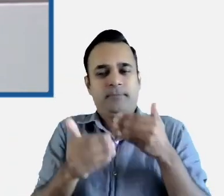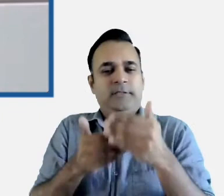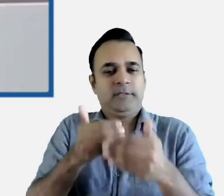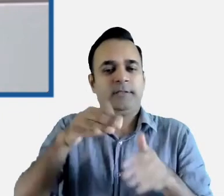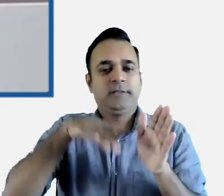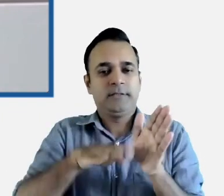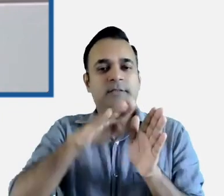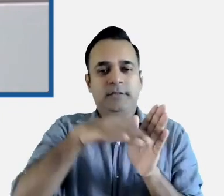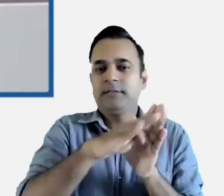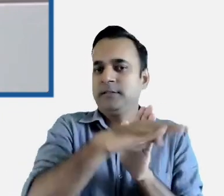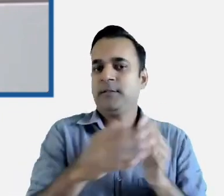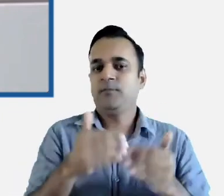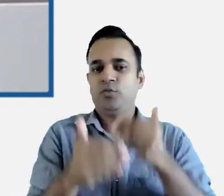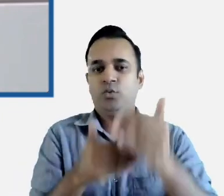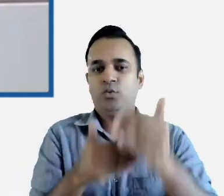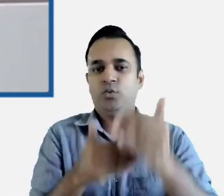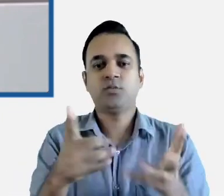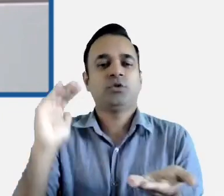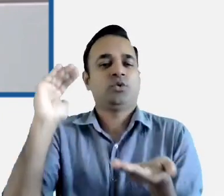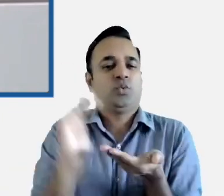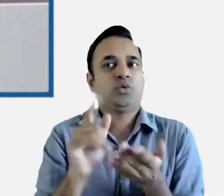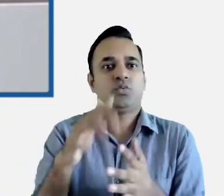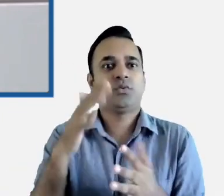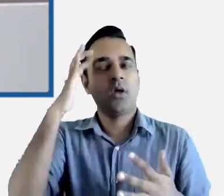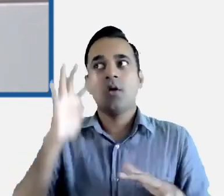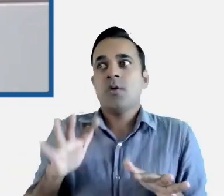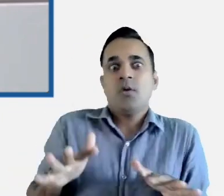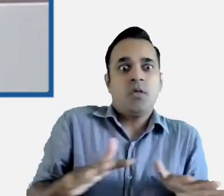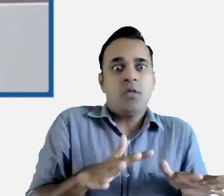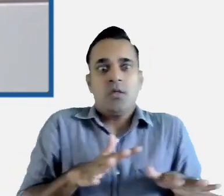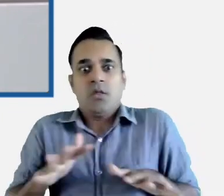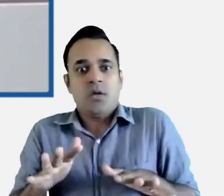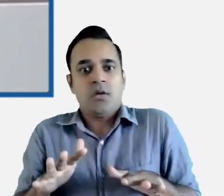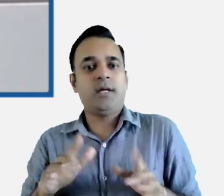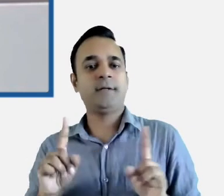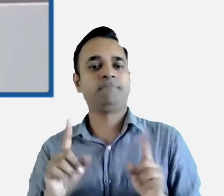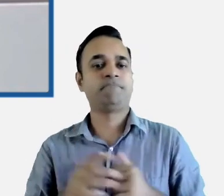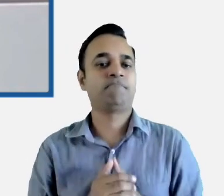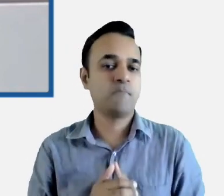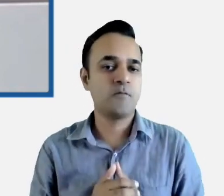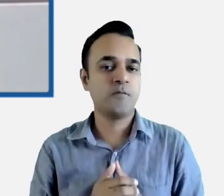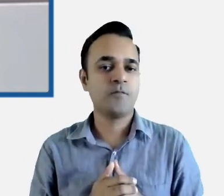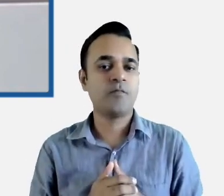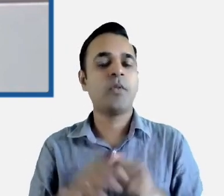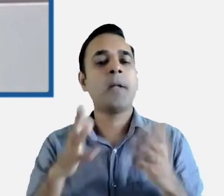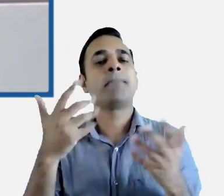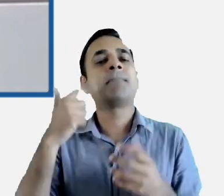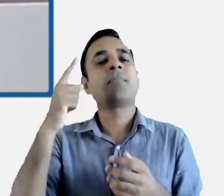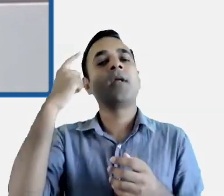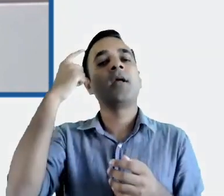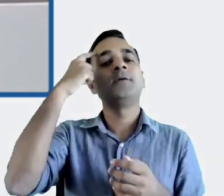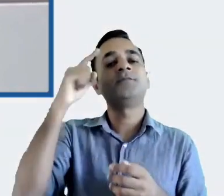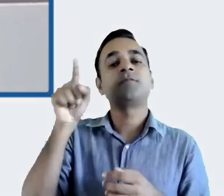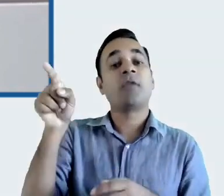think the Jamaica hopefully would have learned from this, and I believe the world needs to too, is the extent to